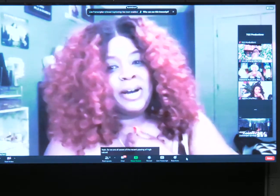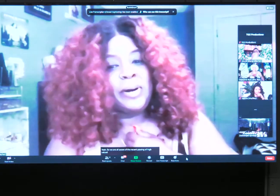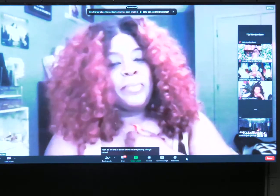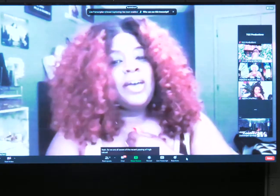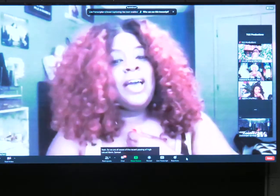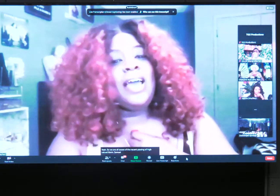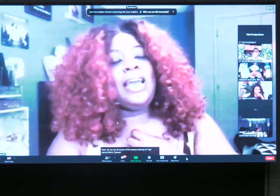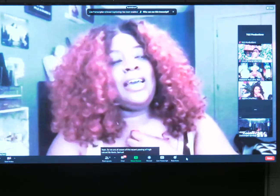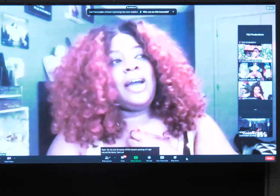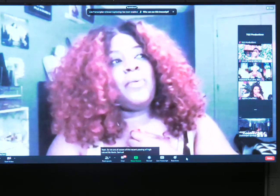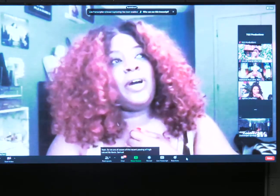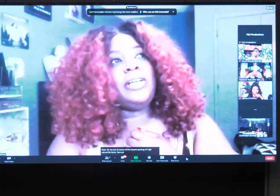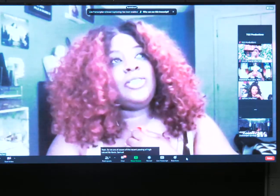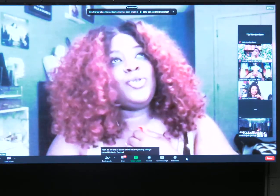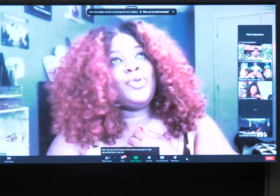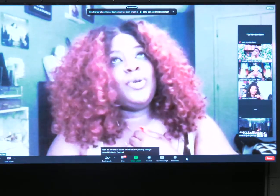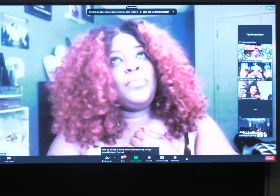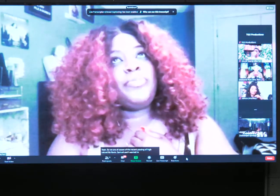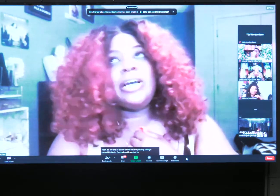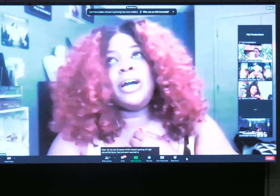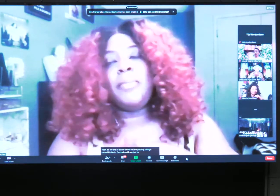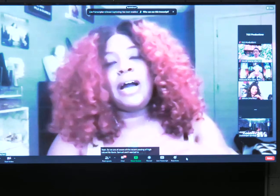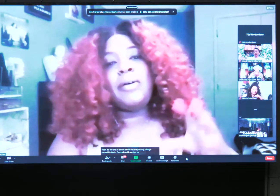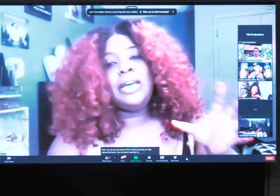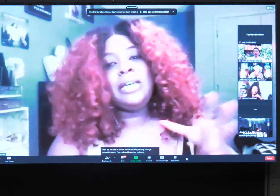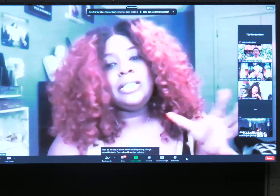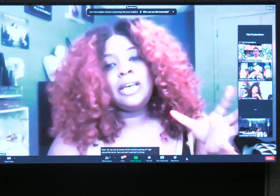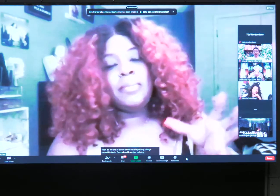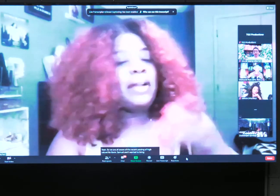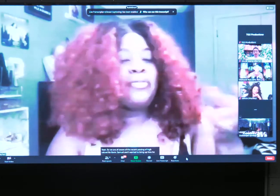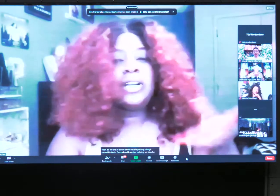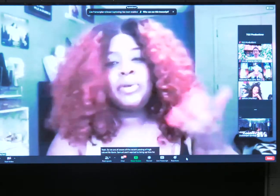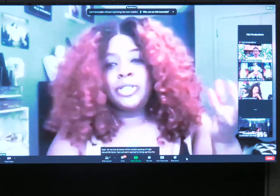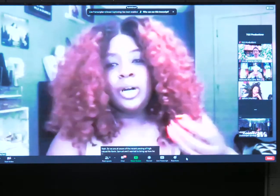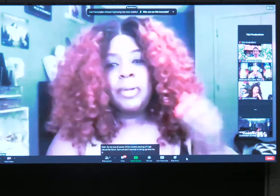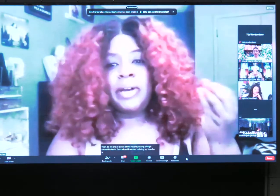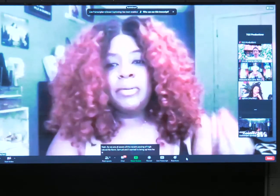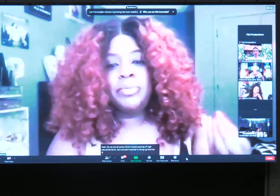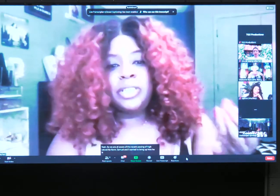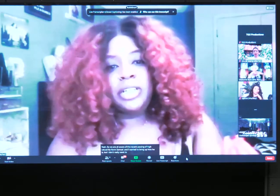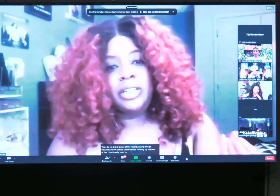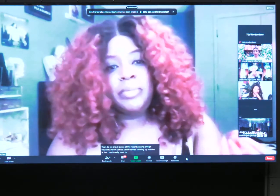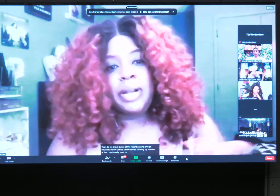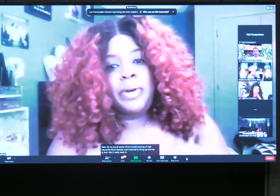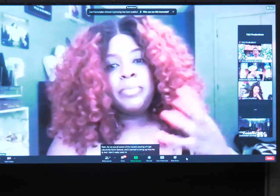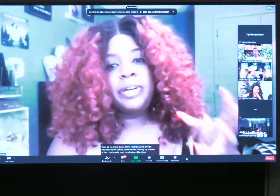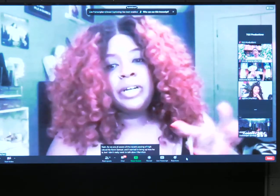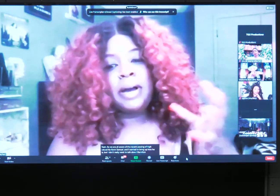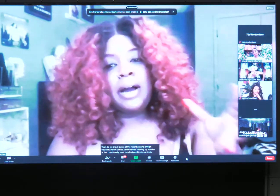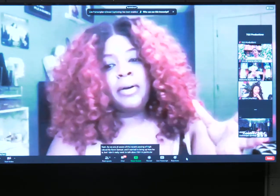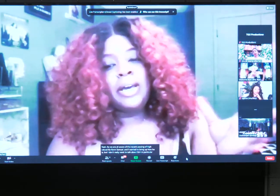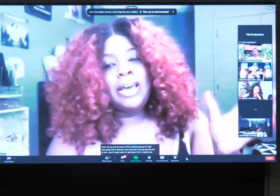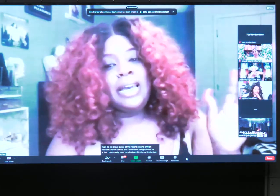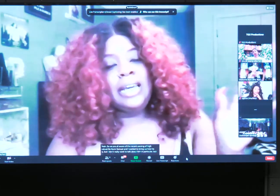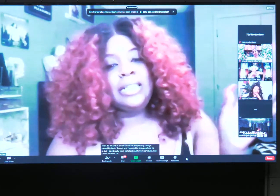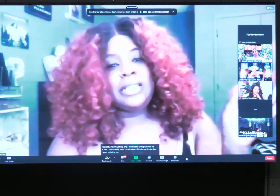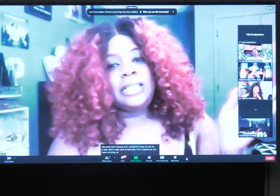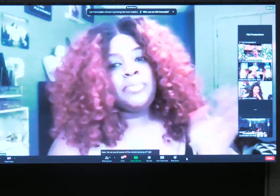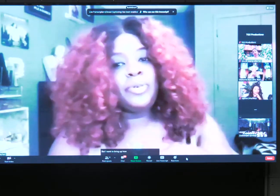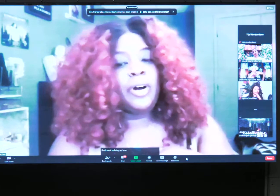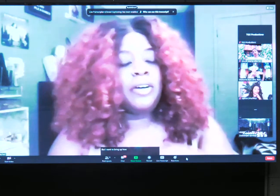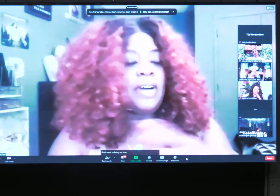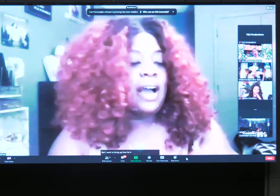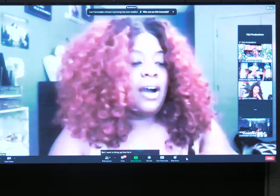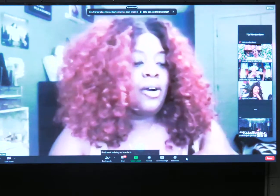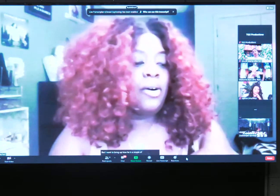Samuels. And I wanted to bring up how he is, I don't really want to talk about him in particular, but I want to bring up how he is a